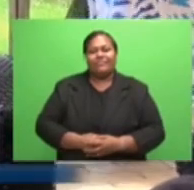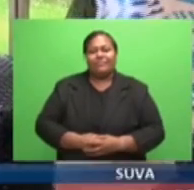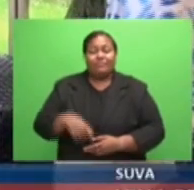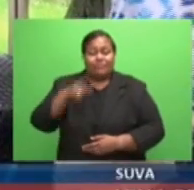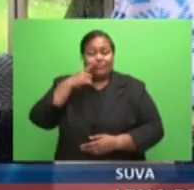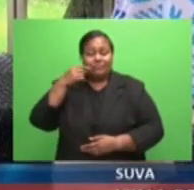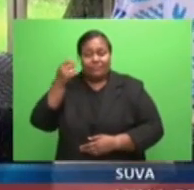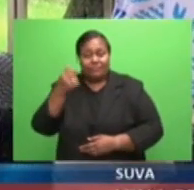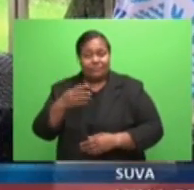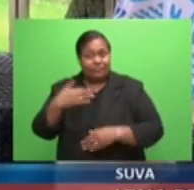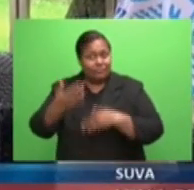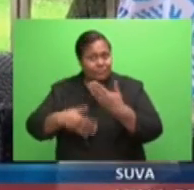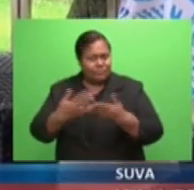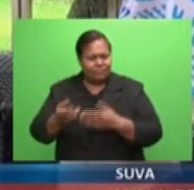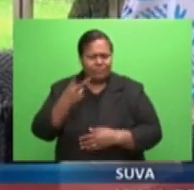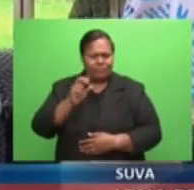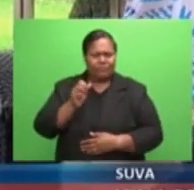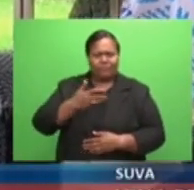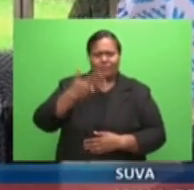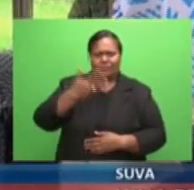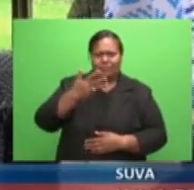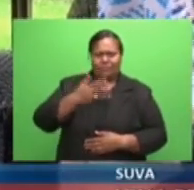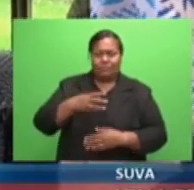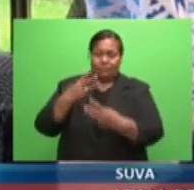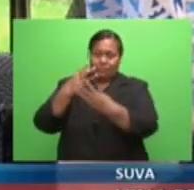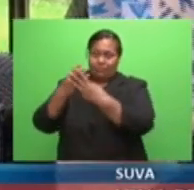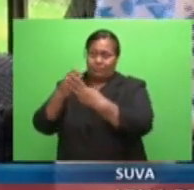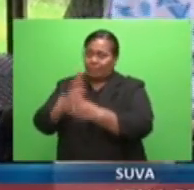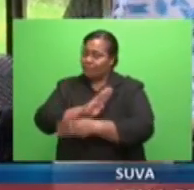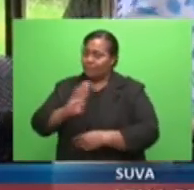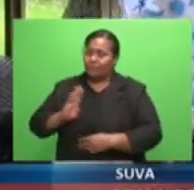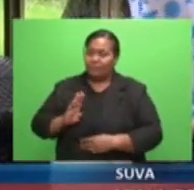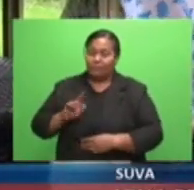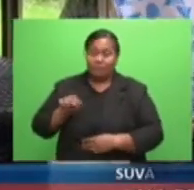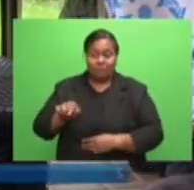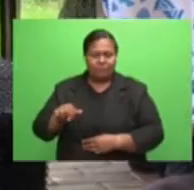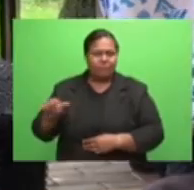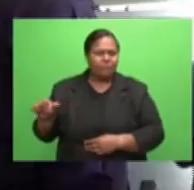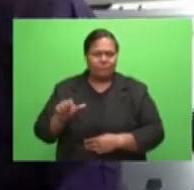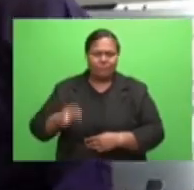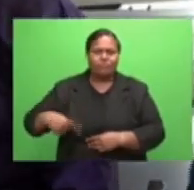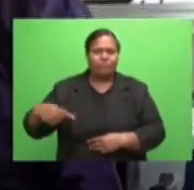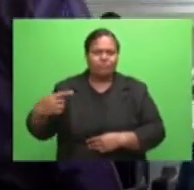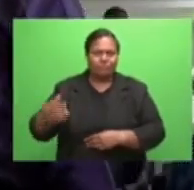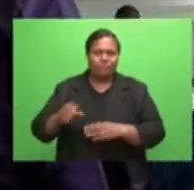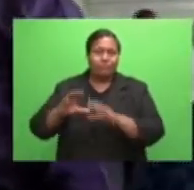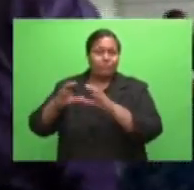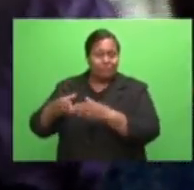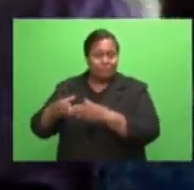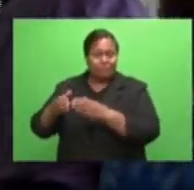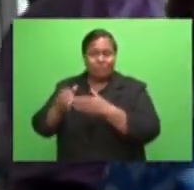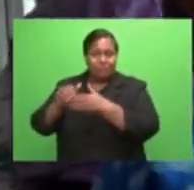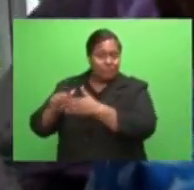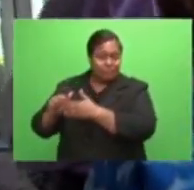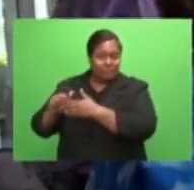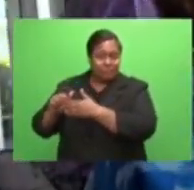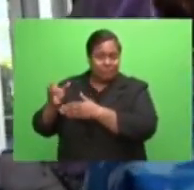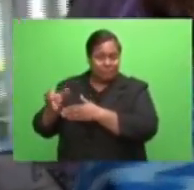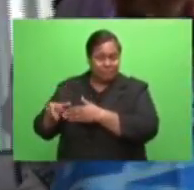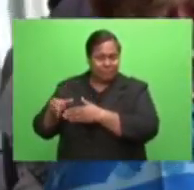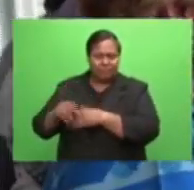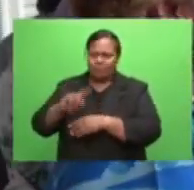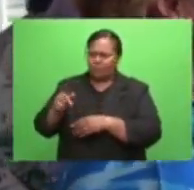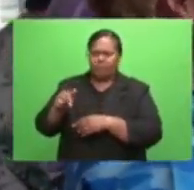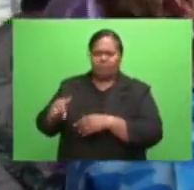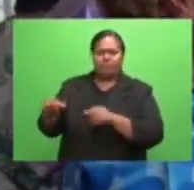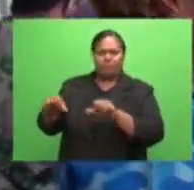that in 2019, the SODELPA Management Board agreed that he should continue as party leader, even though a losing party leader isn't allowed by